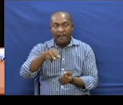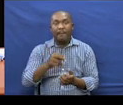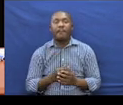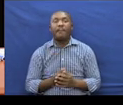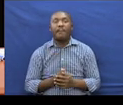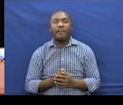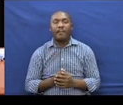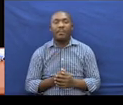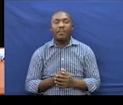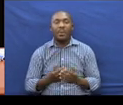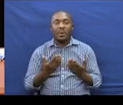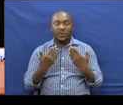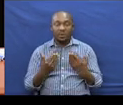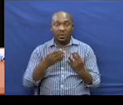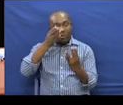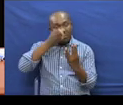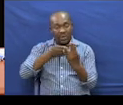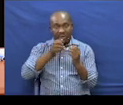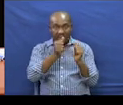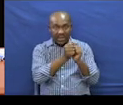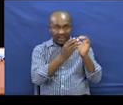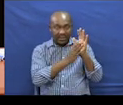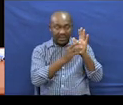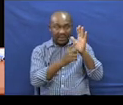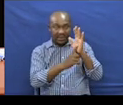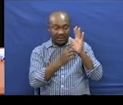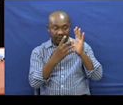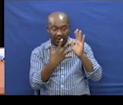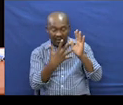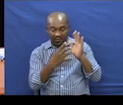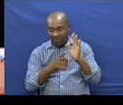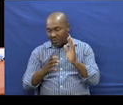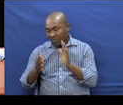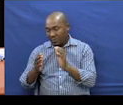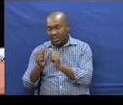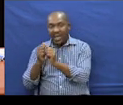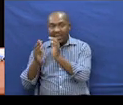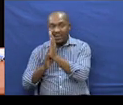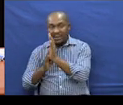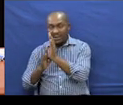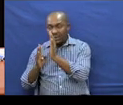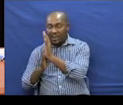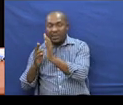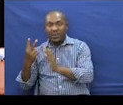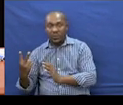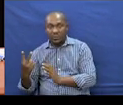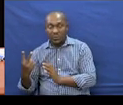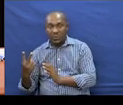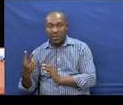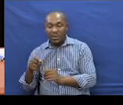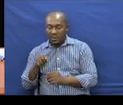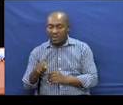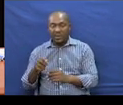So between 1965 to 1992, Tanganyika or Tanzania was a single party system.